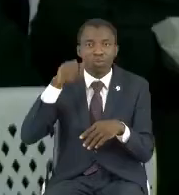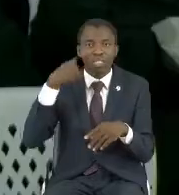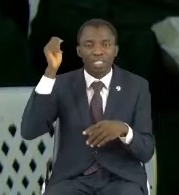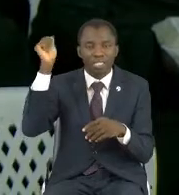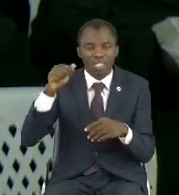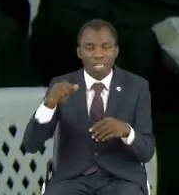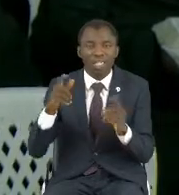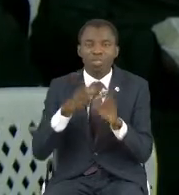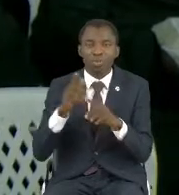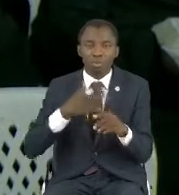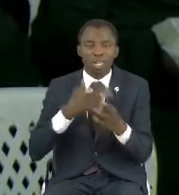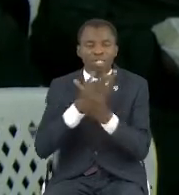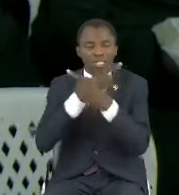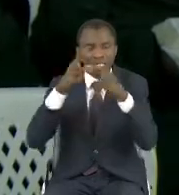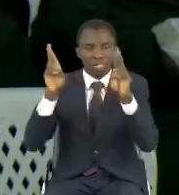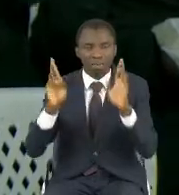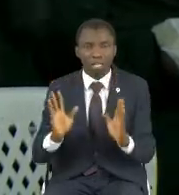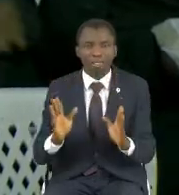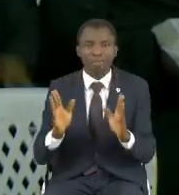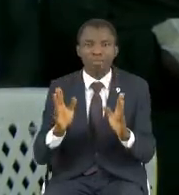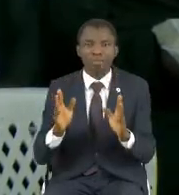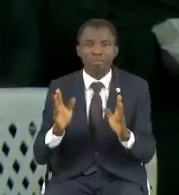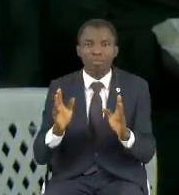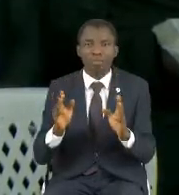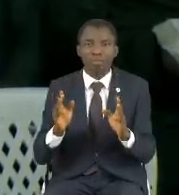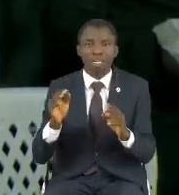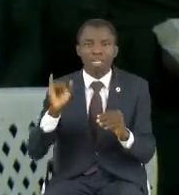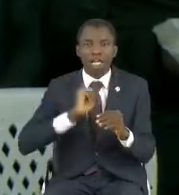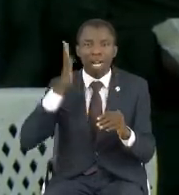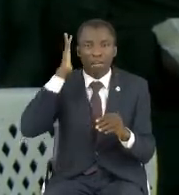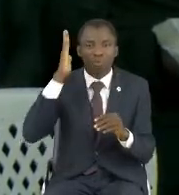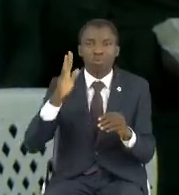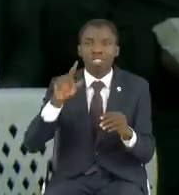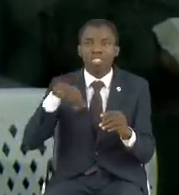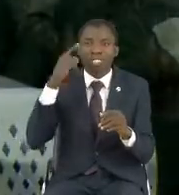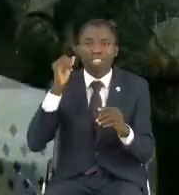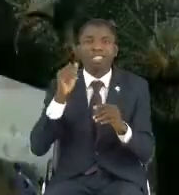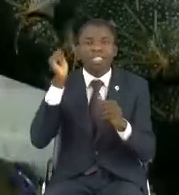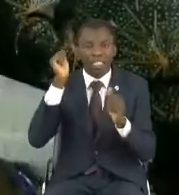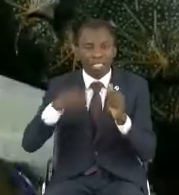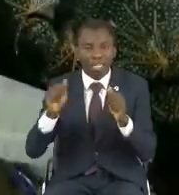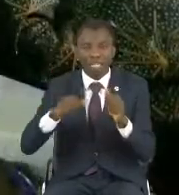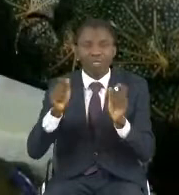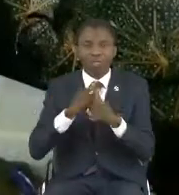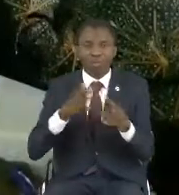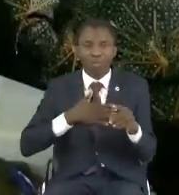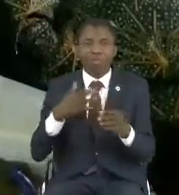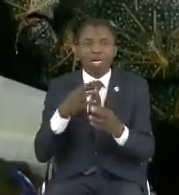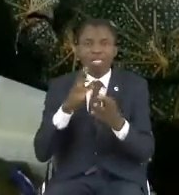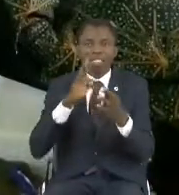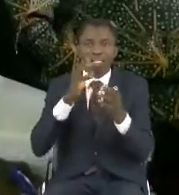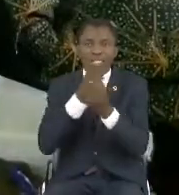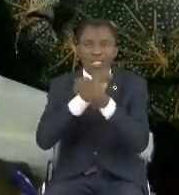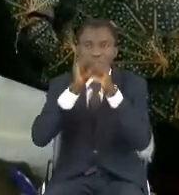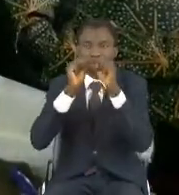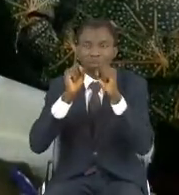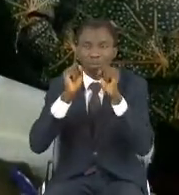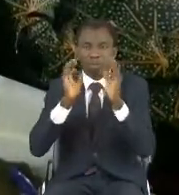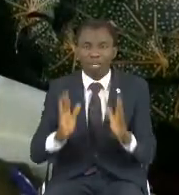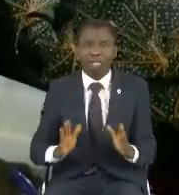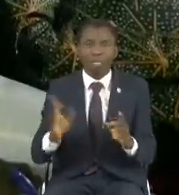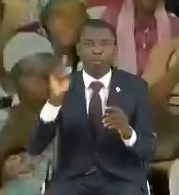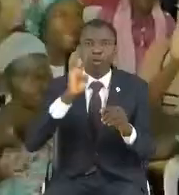Redeemer. Somebody there, I'll say yes to my Redeemer. What is he? I will say yes to